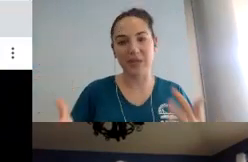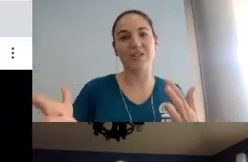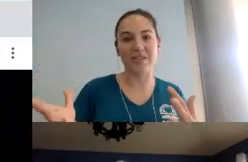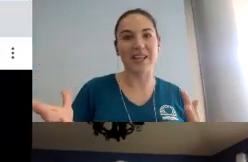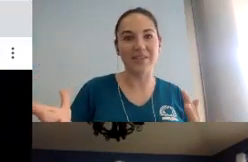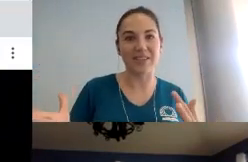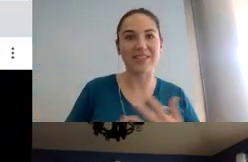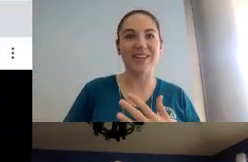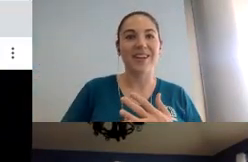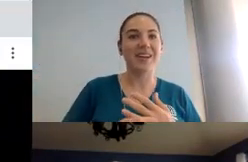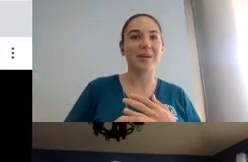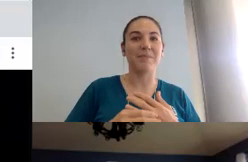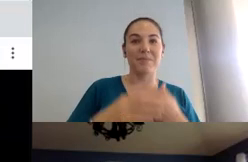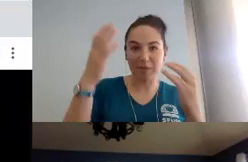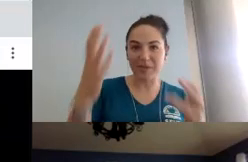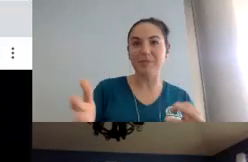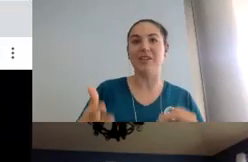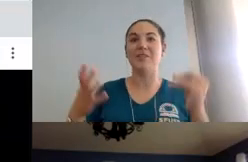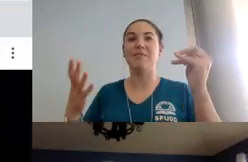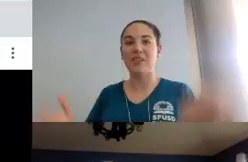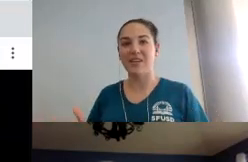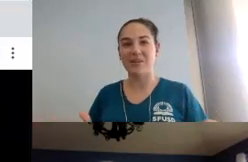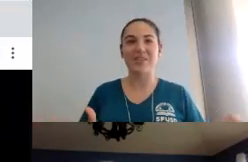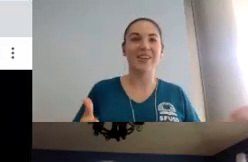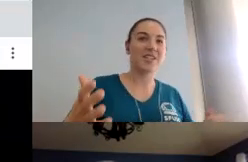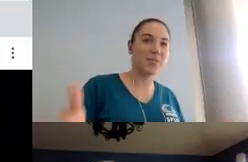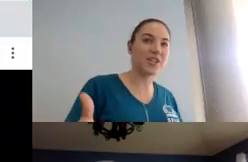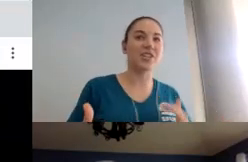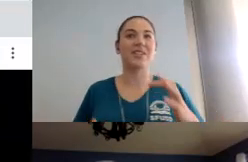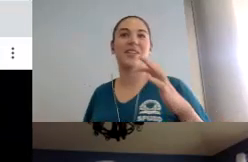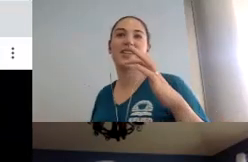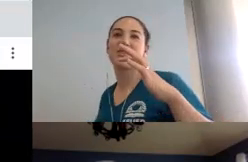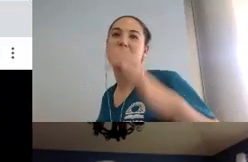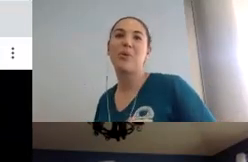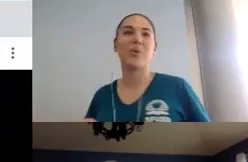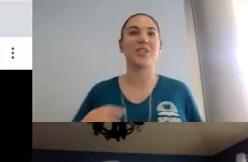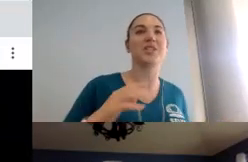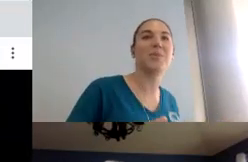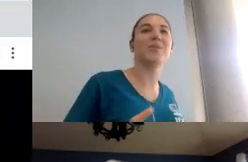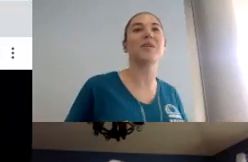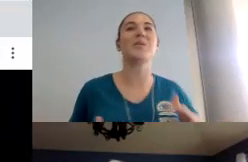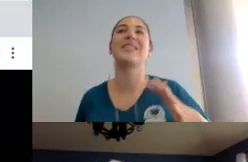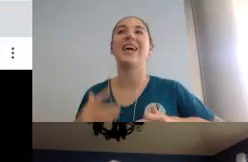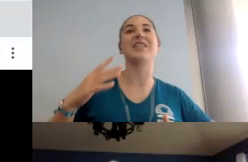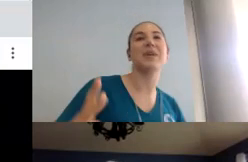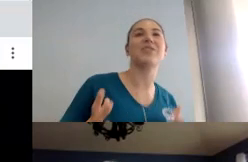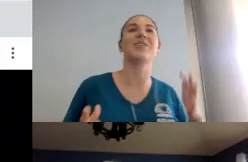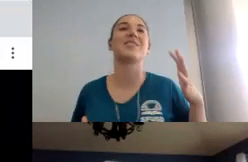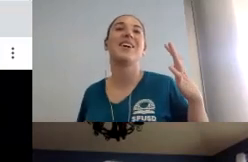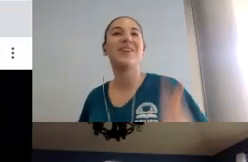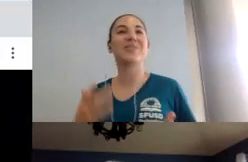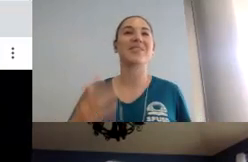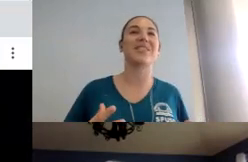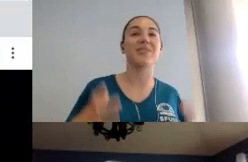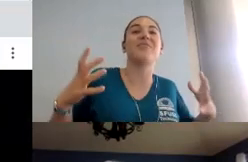but the picture is that evidence. Submit multimedia, you can submit videos, spreadsheets, answers to poll questions, book reviews, slides,